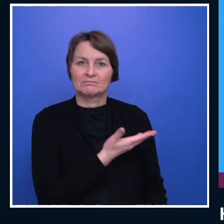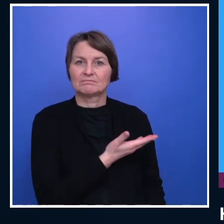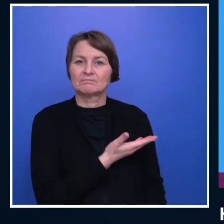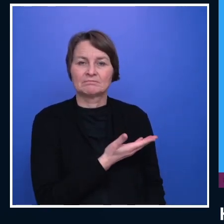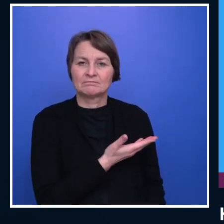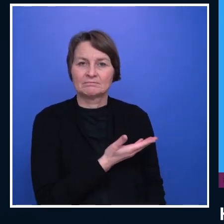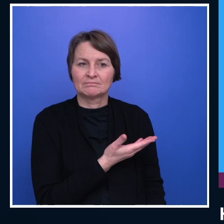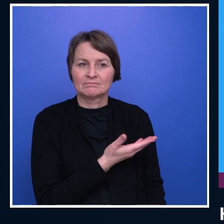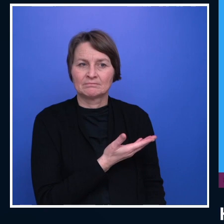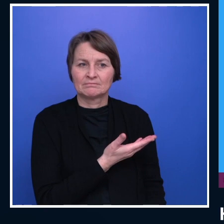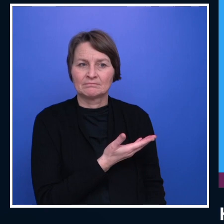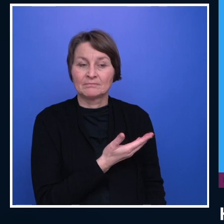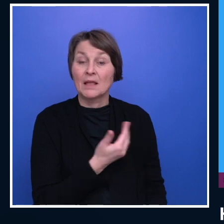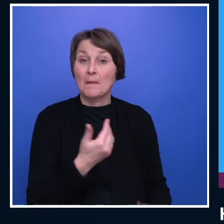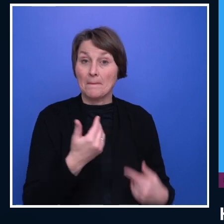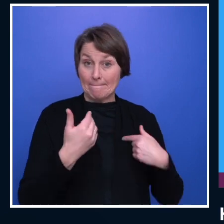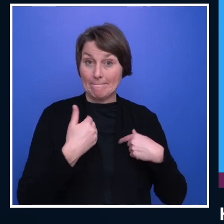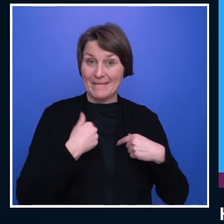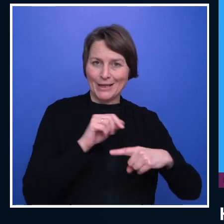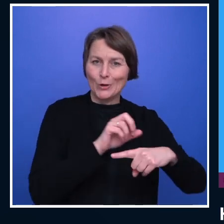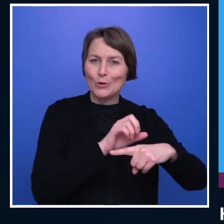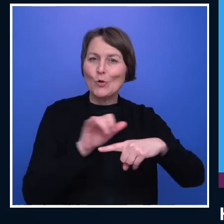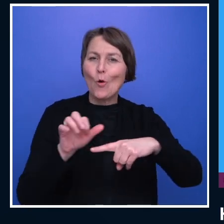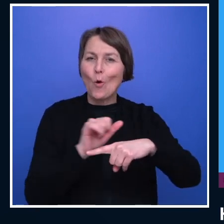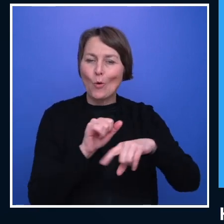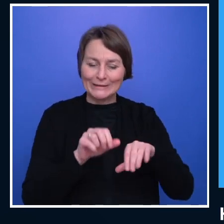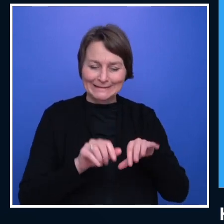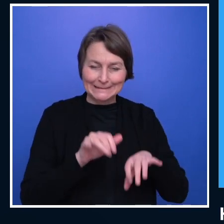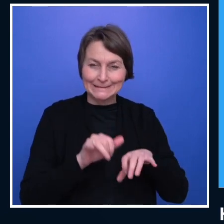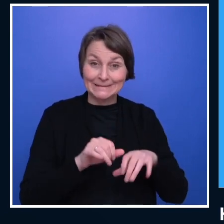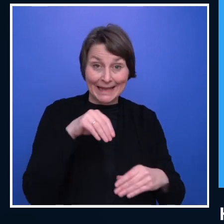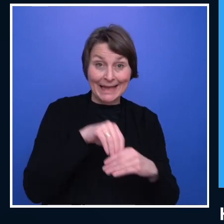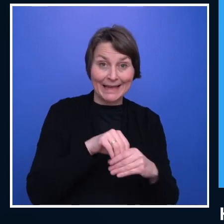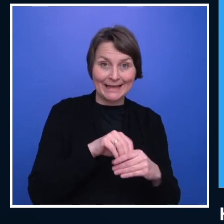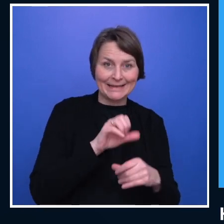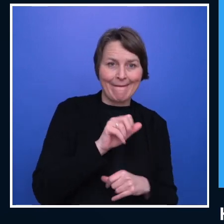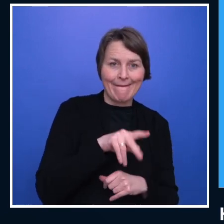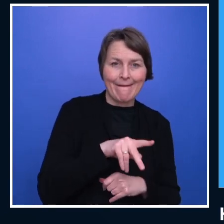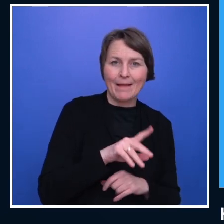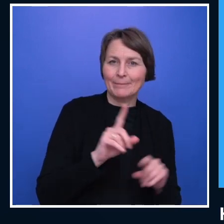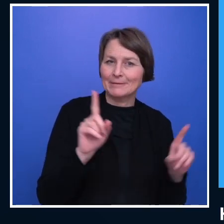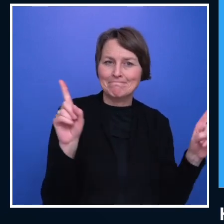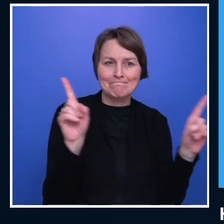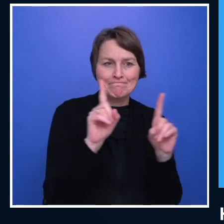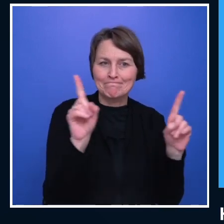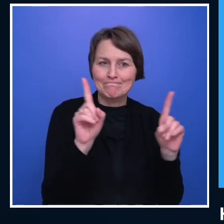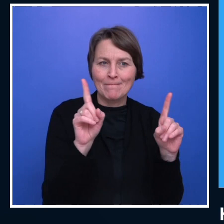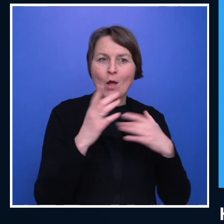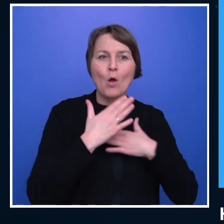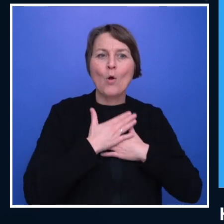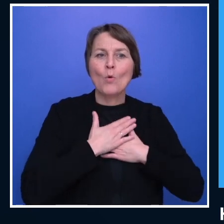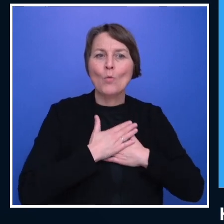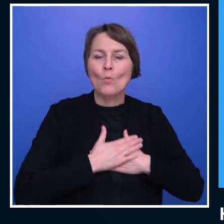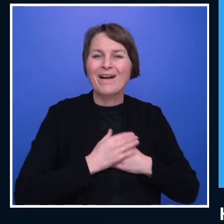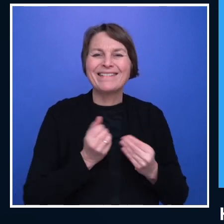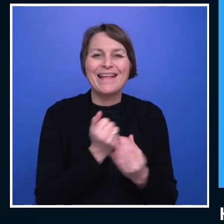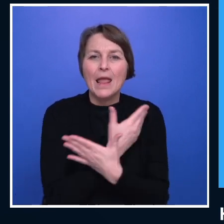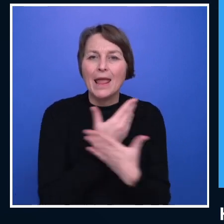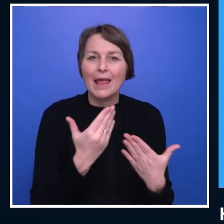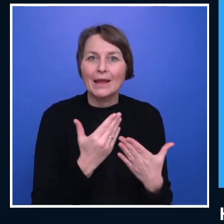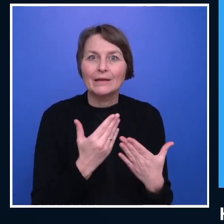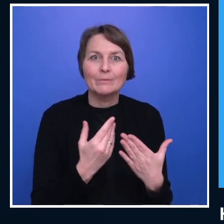written code in my app that says I don't want anyone to accidentally visit here.